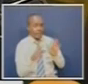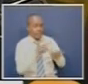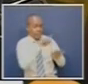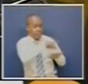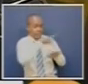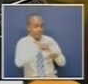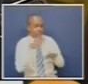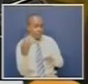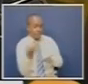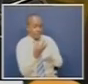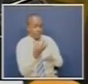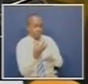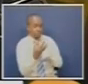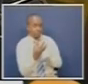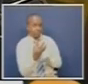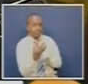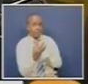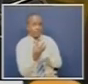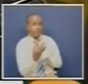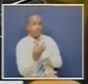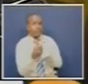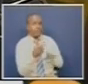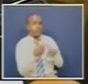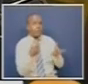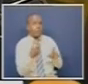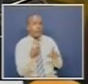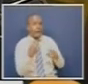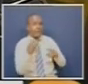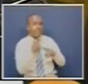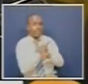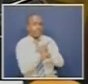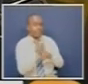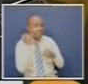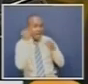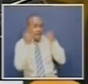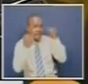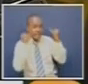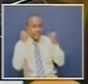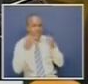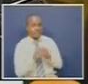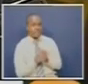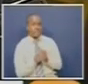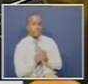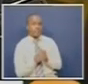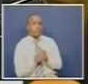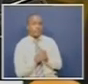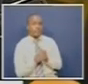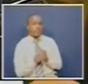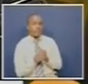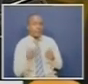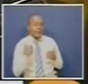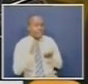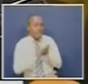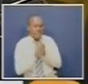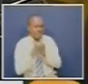as we know them are cut from a very different ideological fabric. There's nothing really in